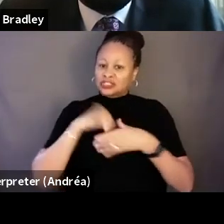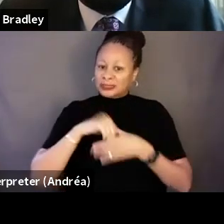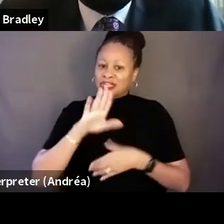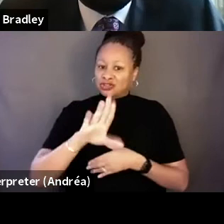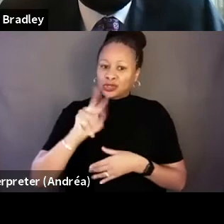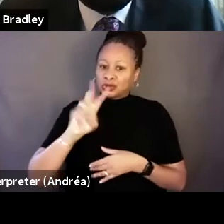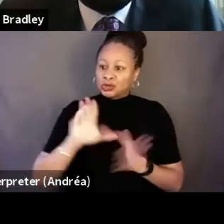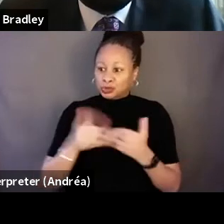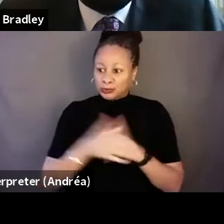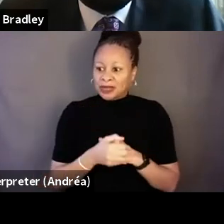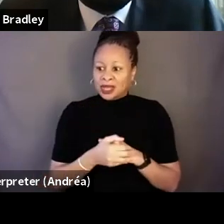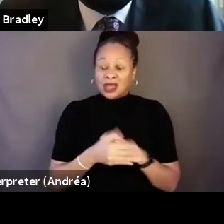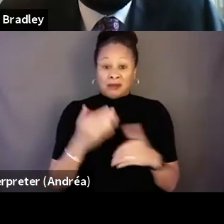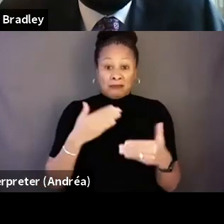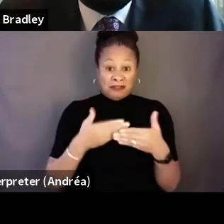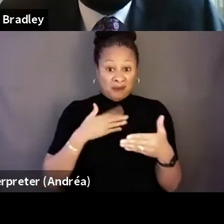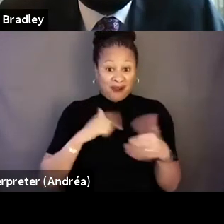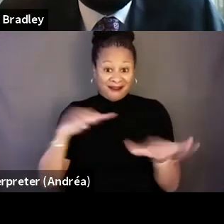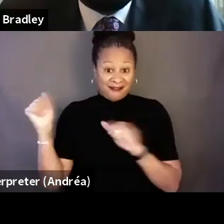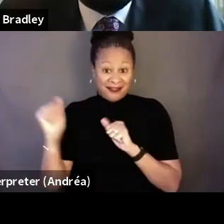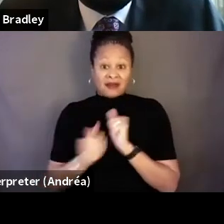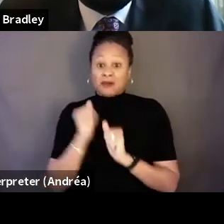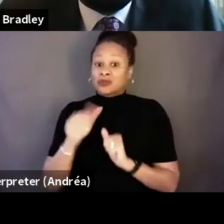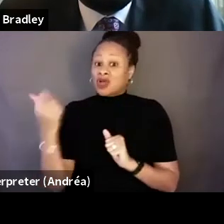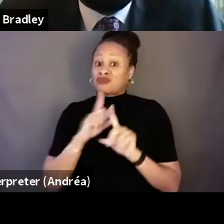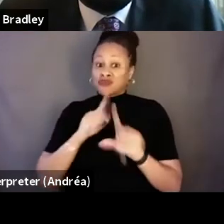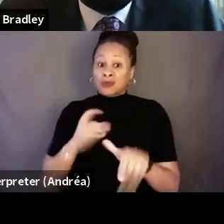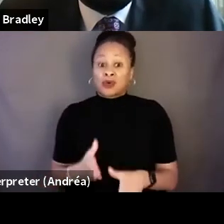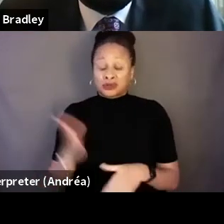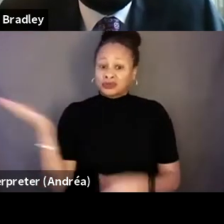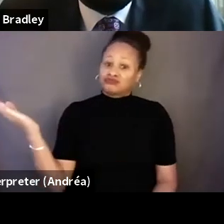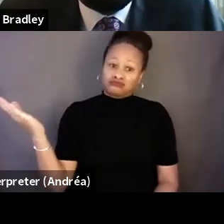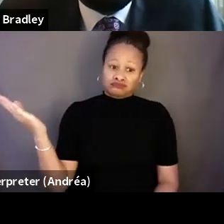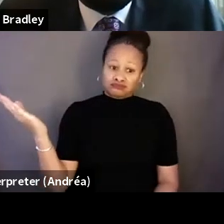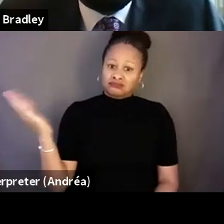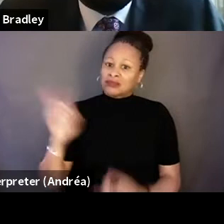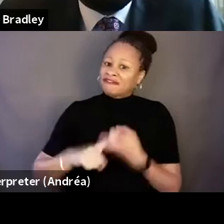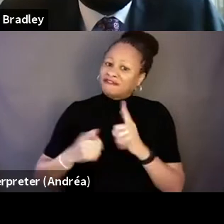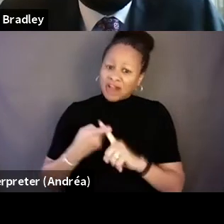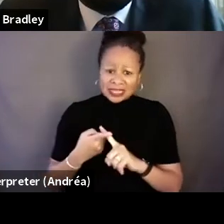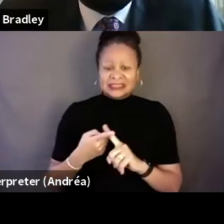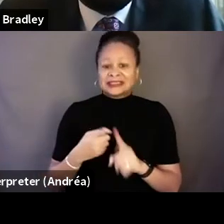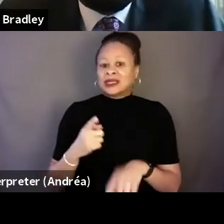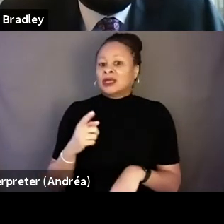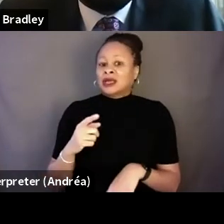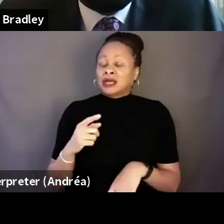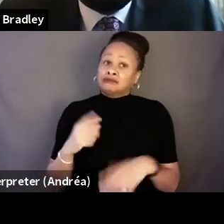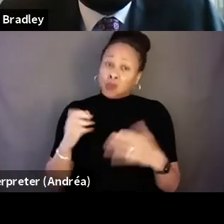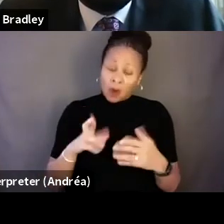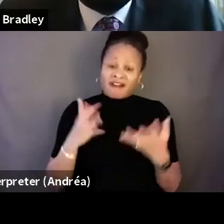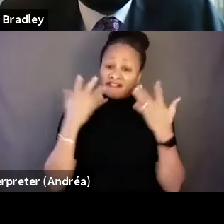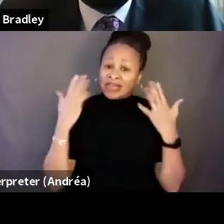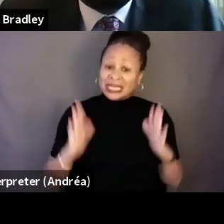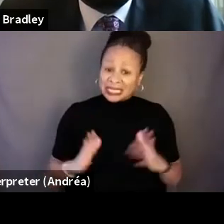my newsroom, most of the other reporters were friends, if not friendly, and